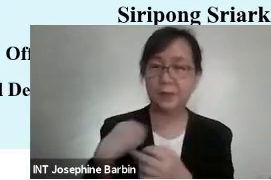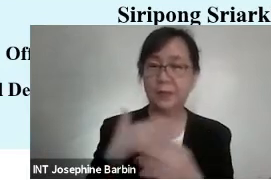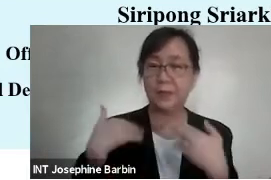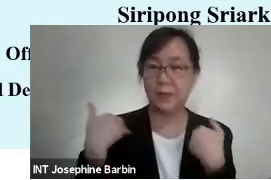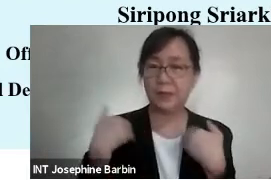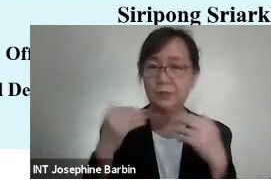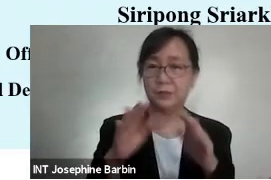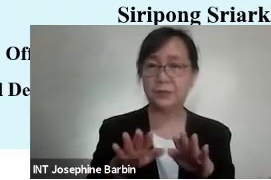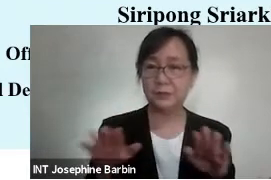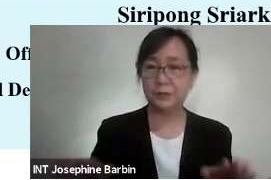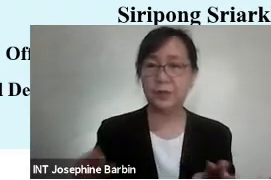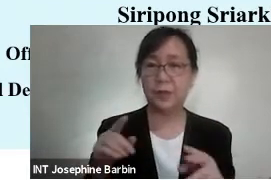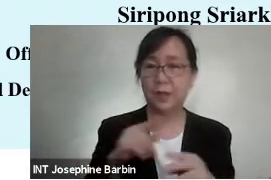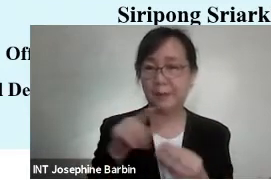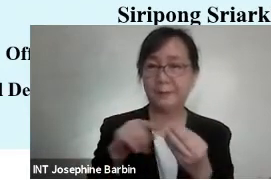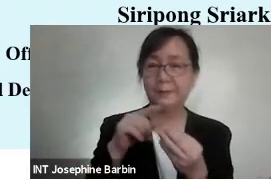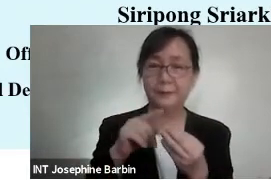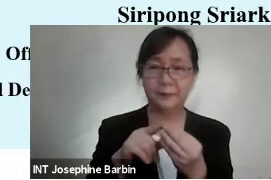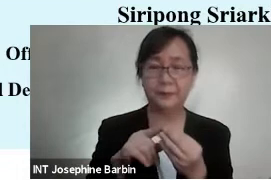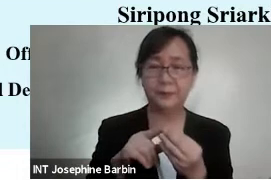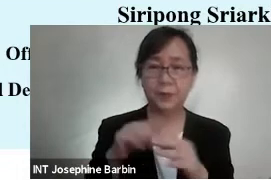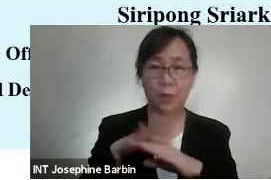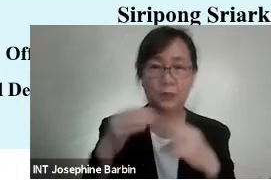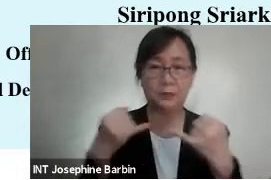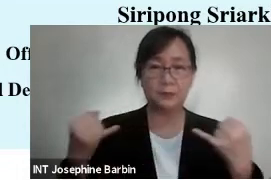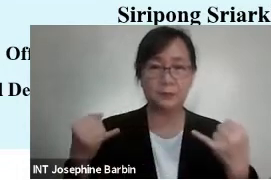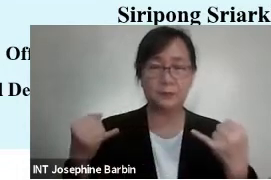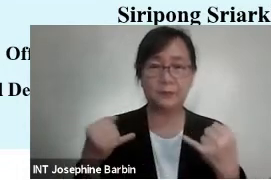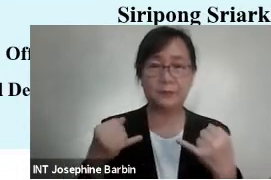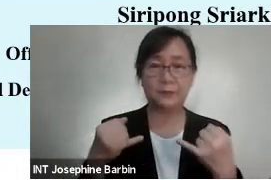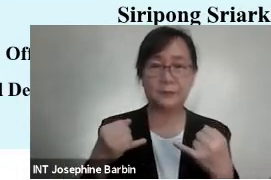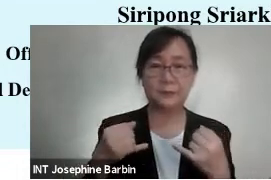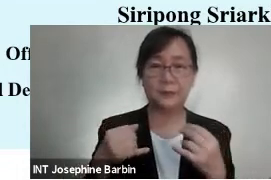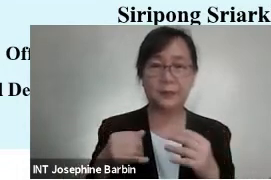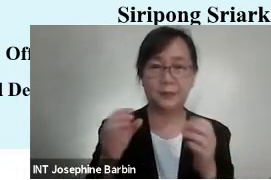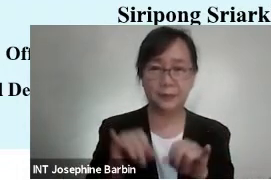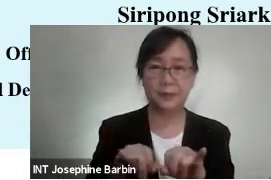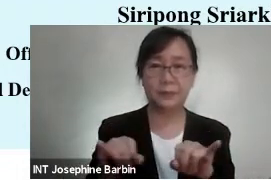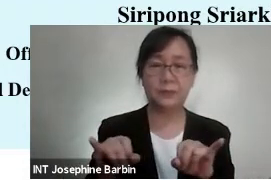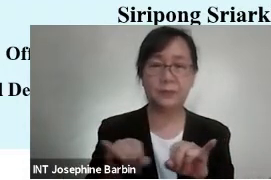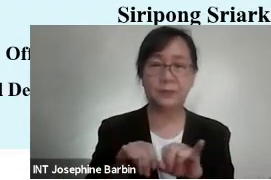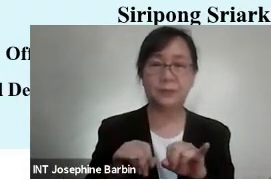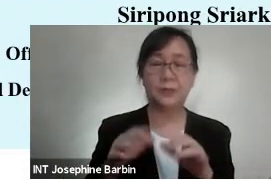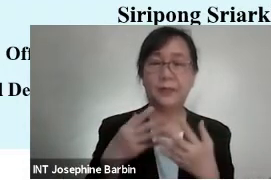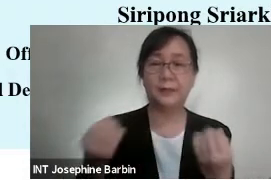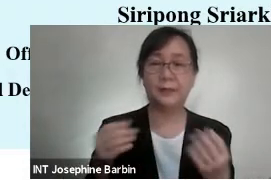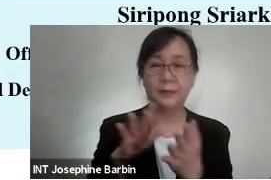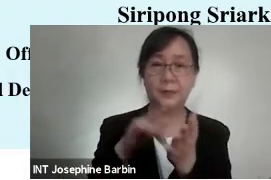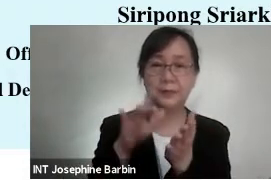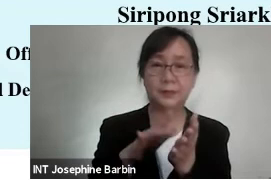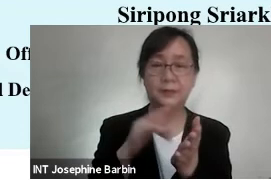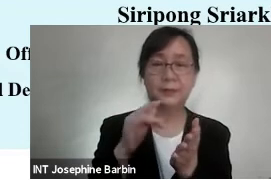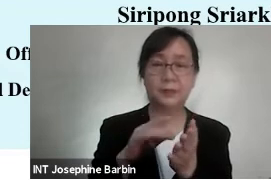children regarding the online misuse or the exploitation is a